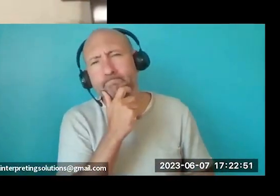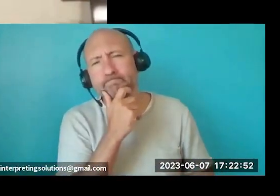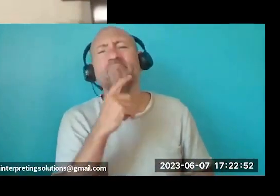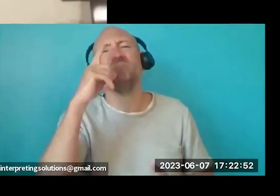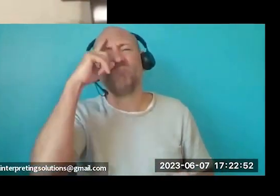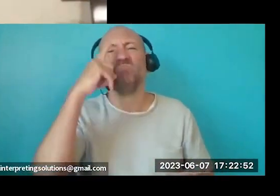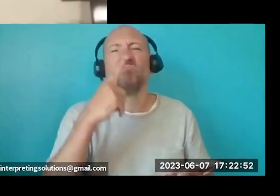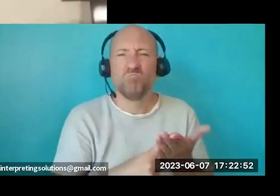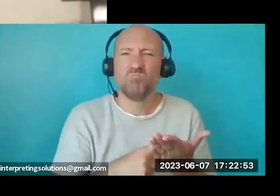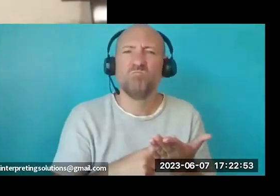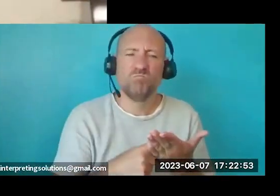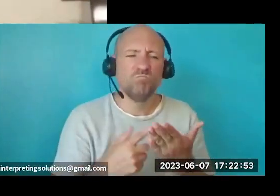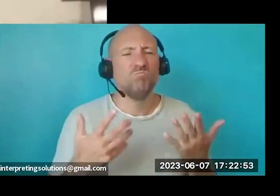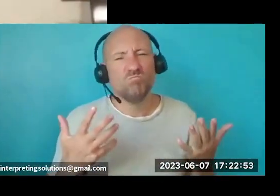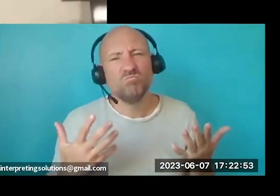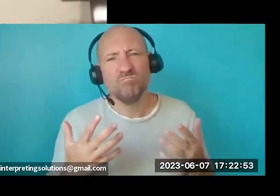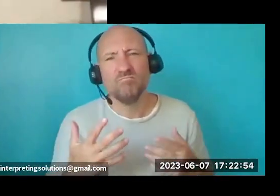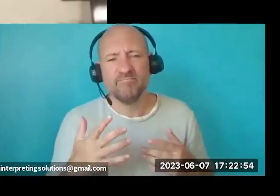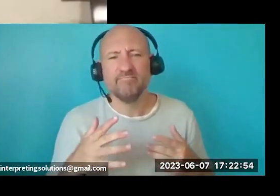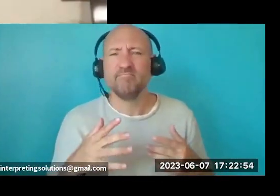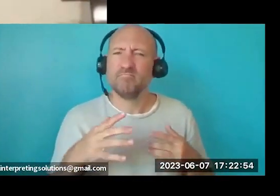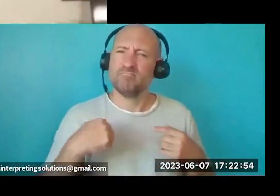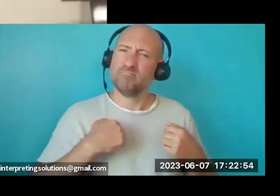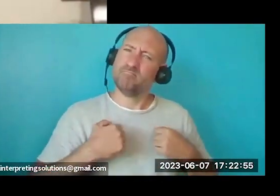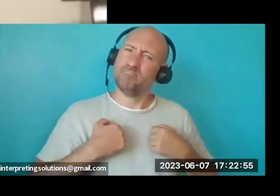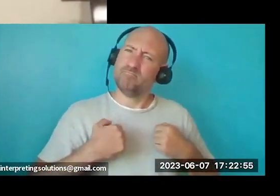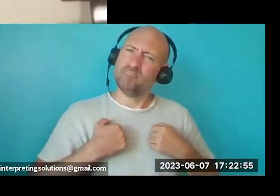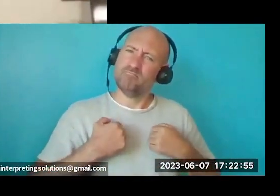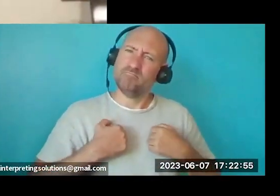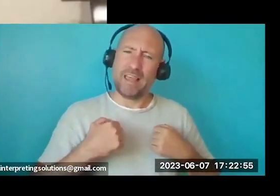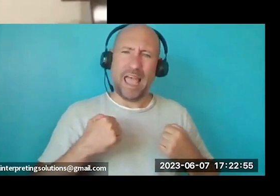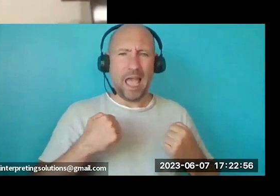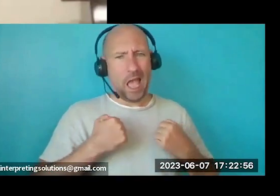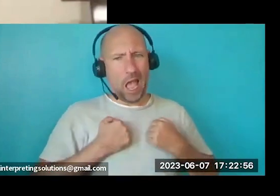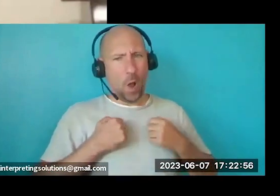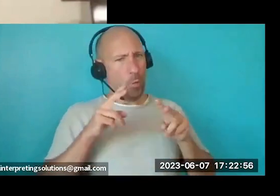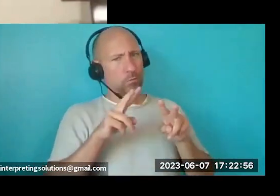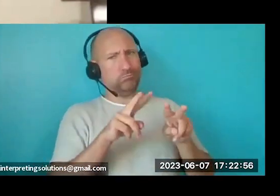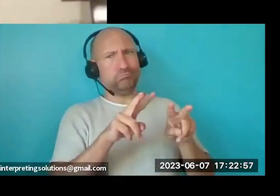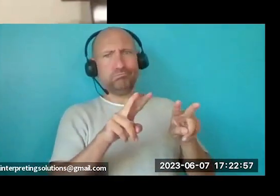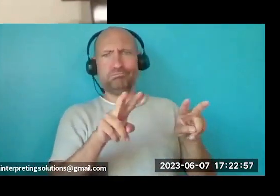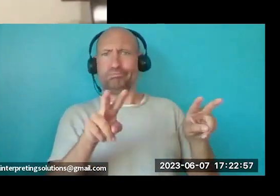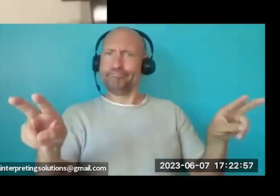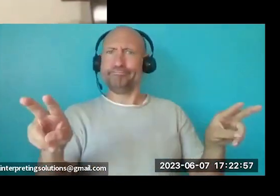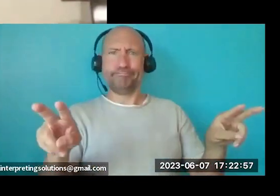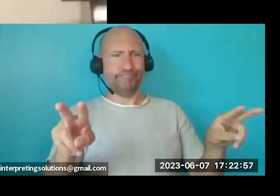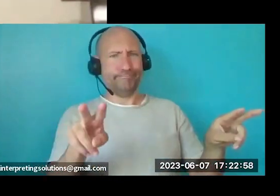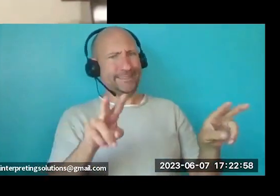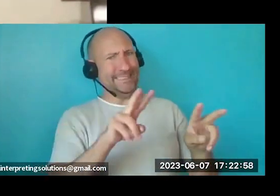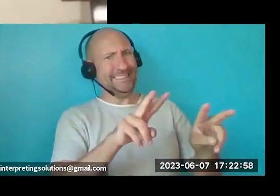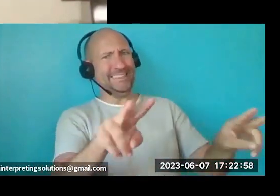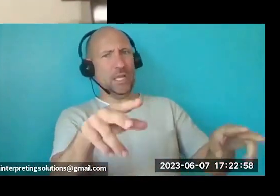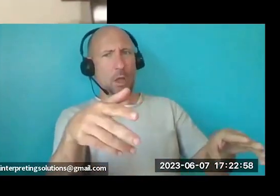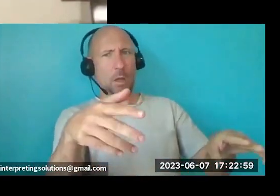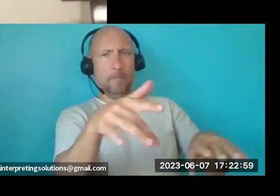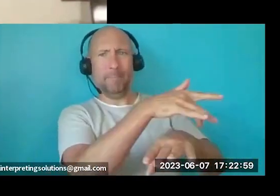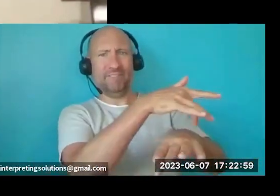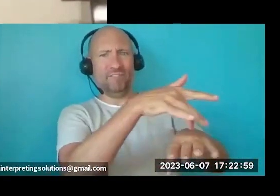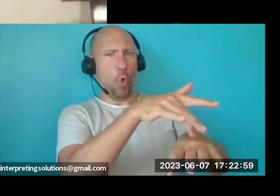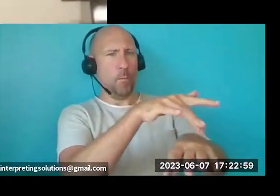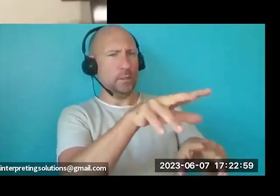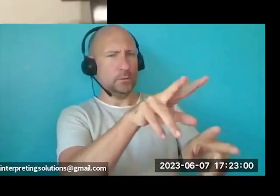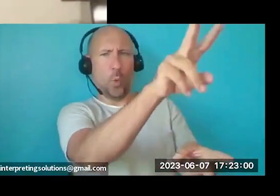that of taking our subjective vision of the performance to be audio